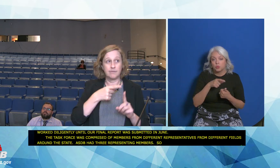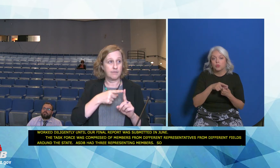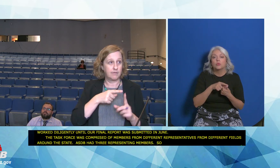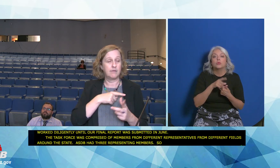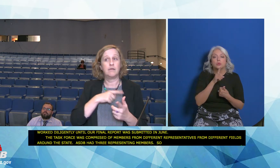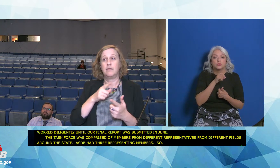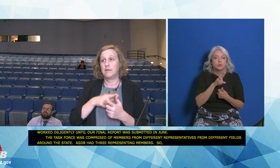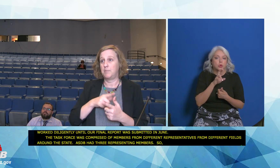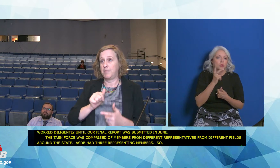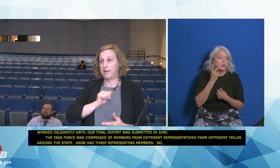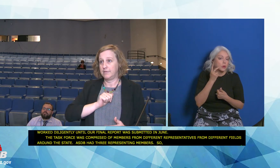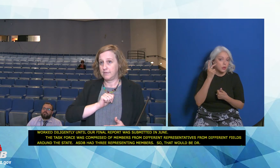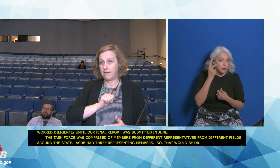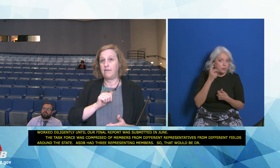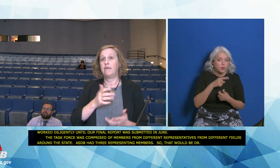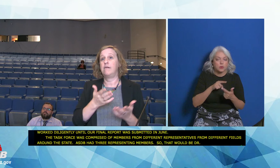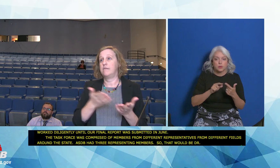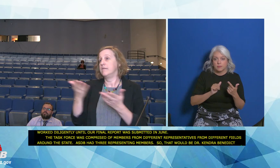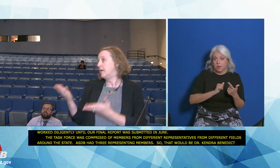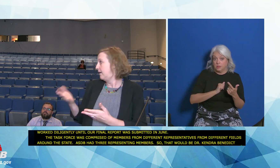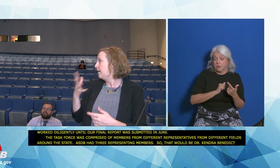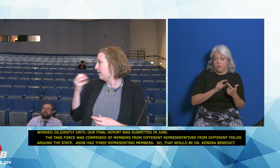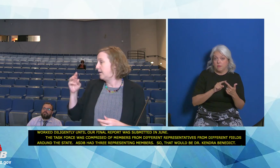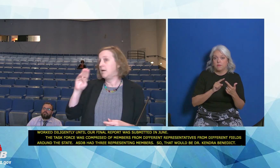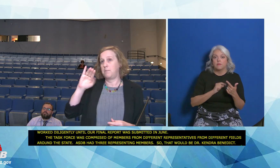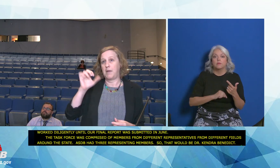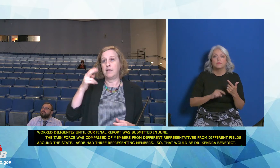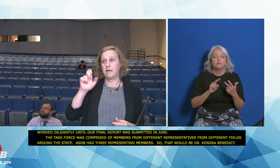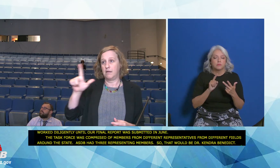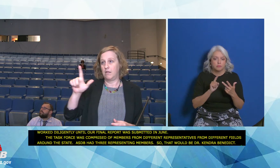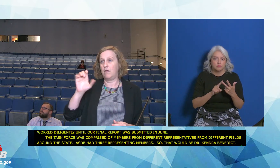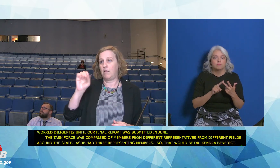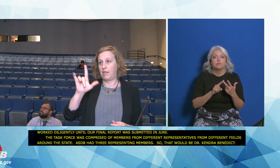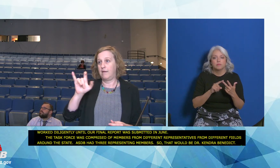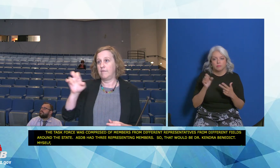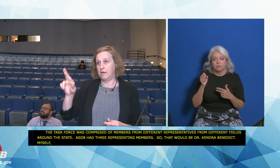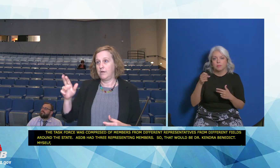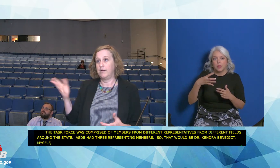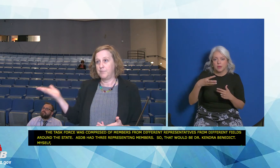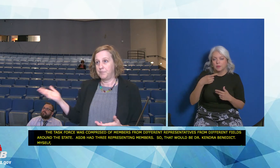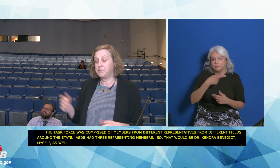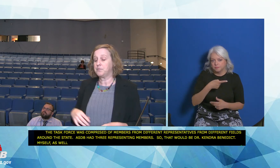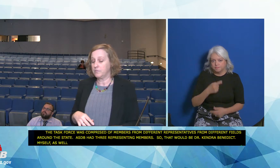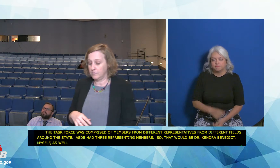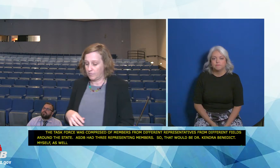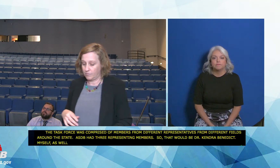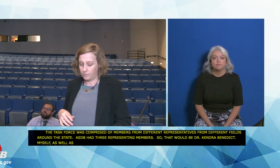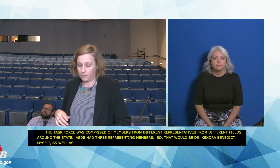Kendra Benedict, myself, as well as Michael Olivier.